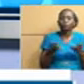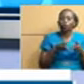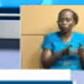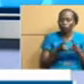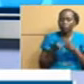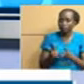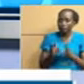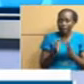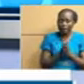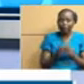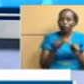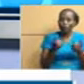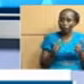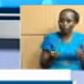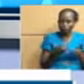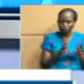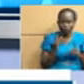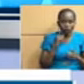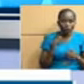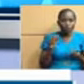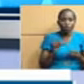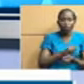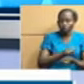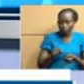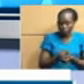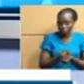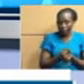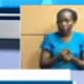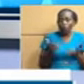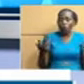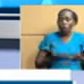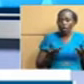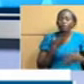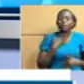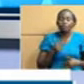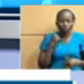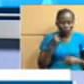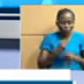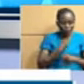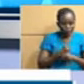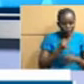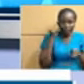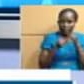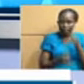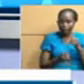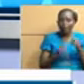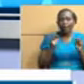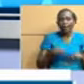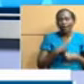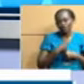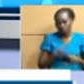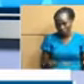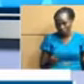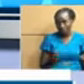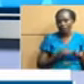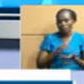and effective remedies in cases of violations or where there is need for enforcement. Lastly, I cannot